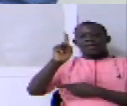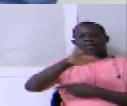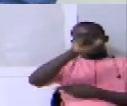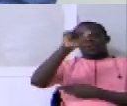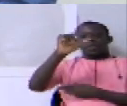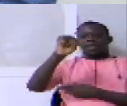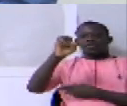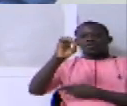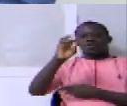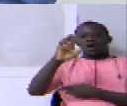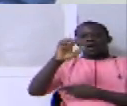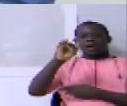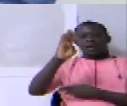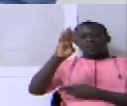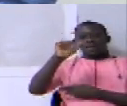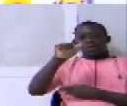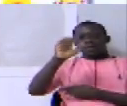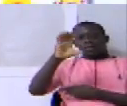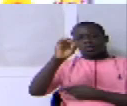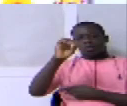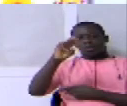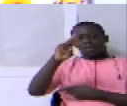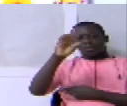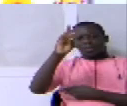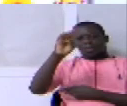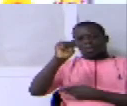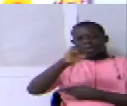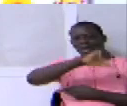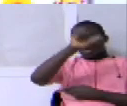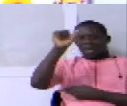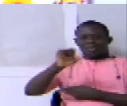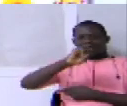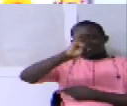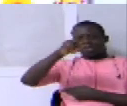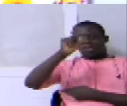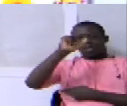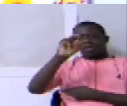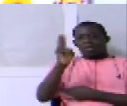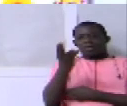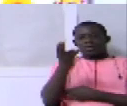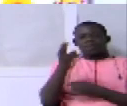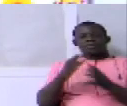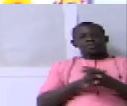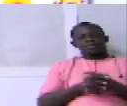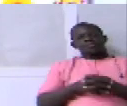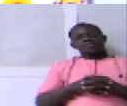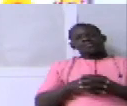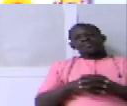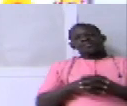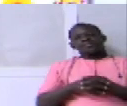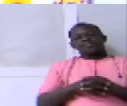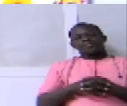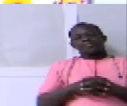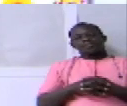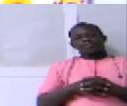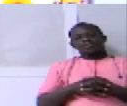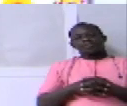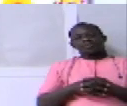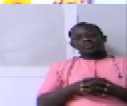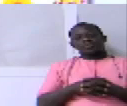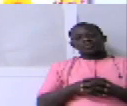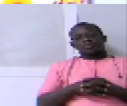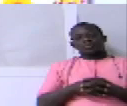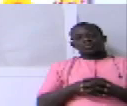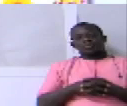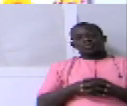Konde and Ja, correct? Wolem Derek Soriba Konde anin Ja bute tu mome. The ones